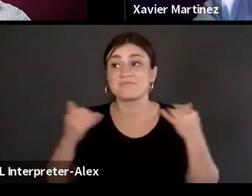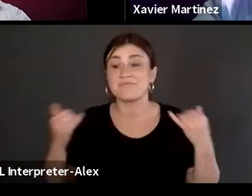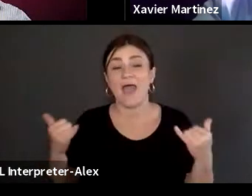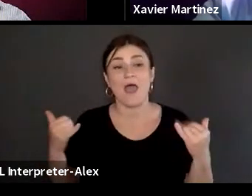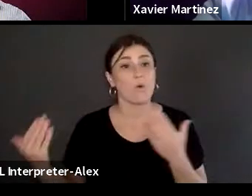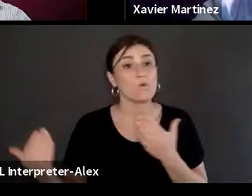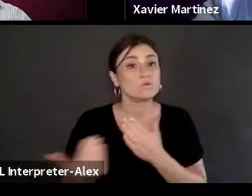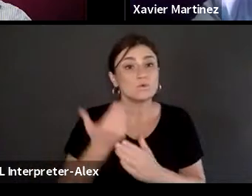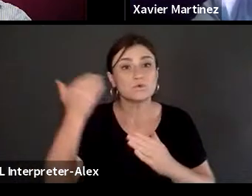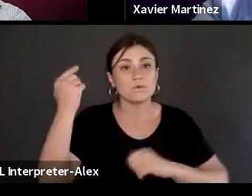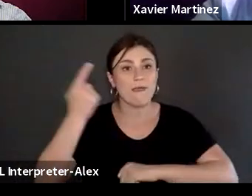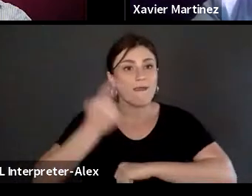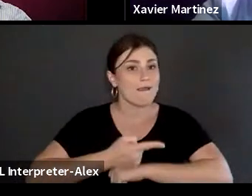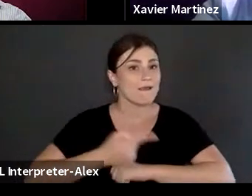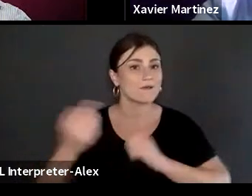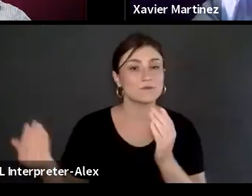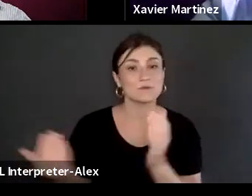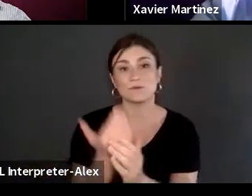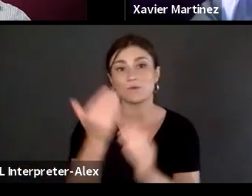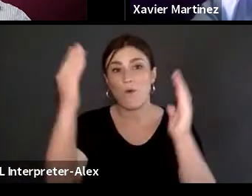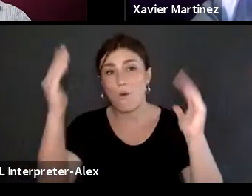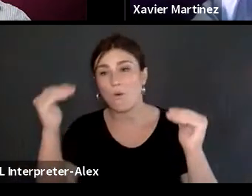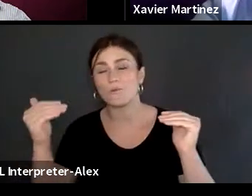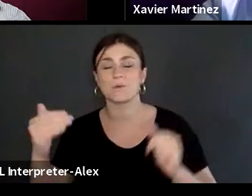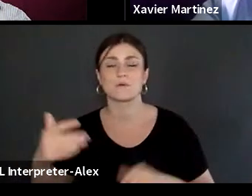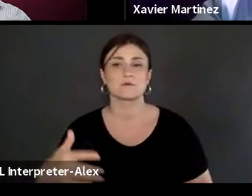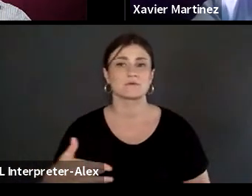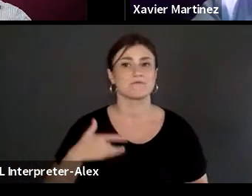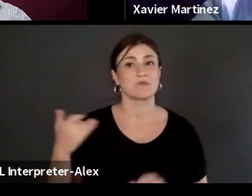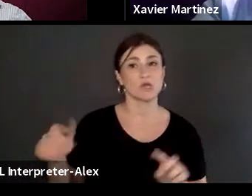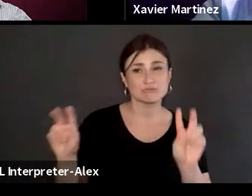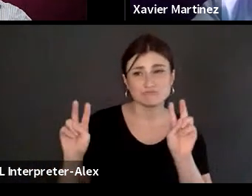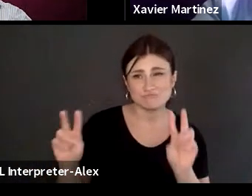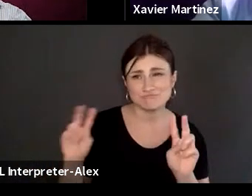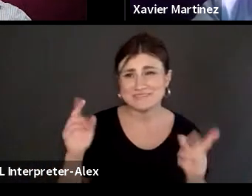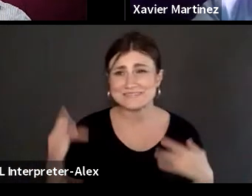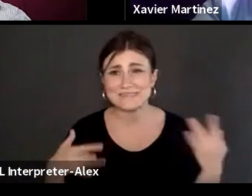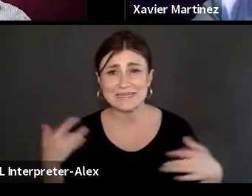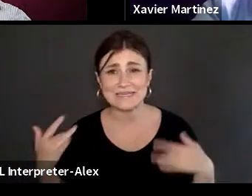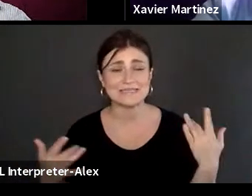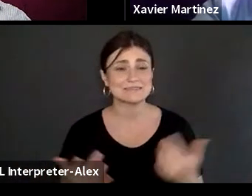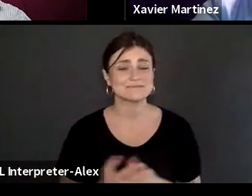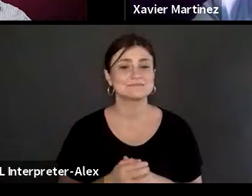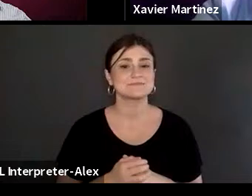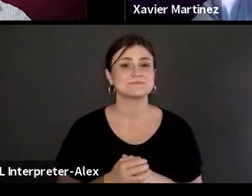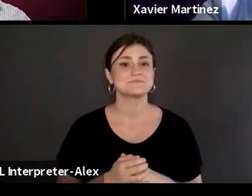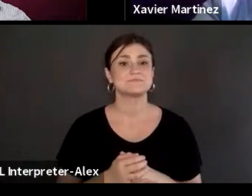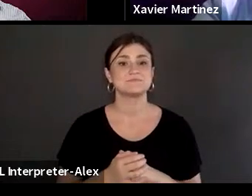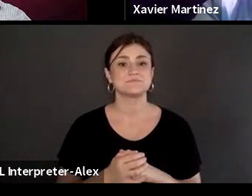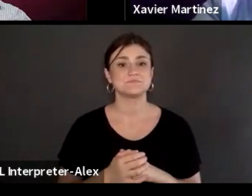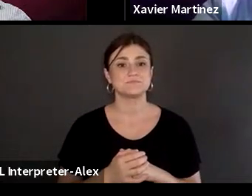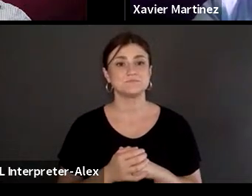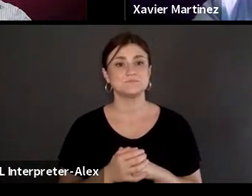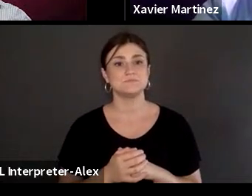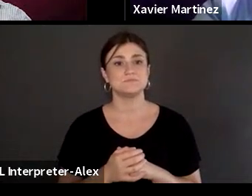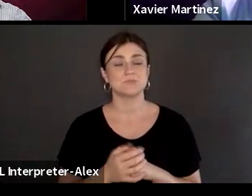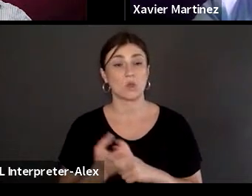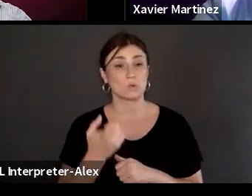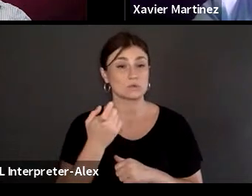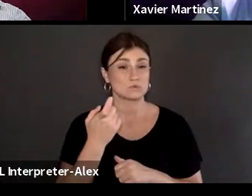hope. So this is very exciting, and so many projects I could think of. In the recent past, I have spoken